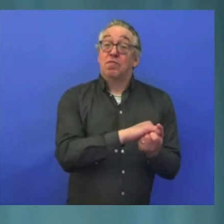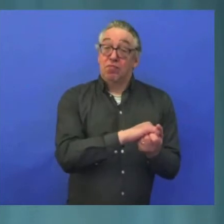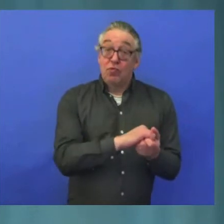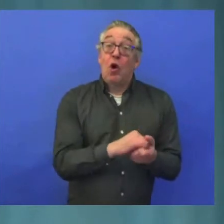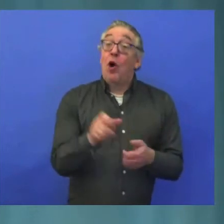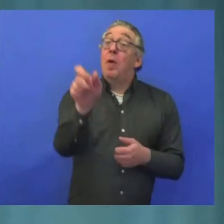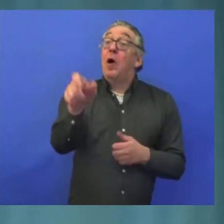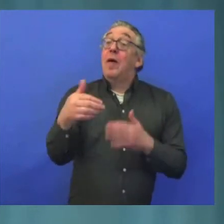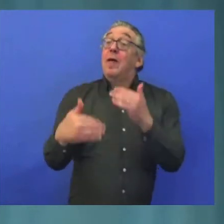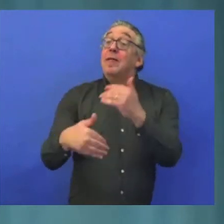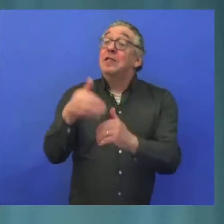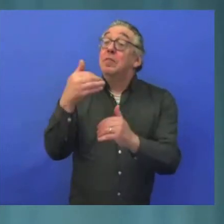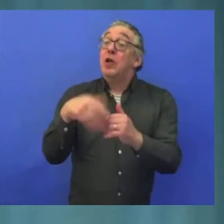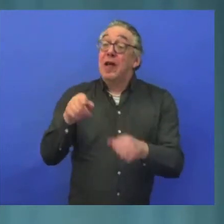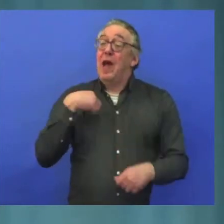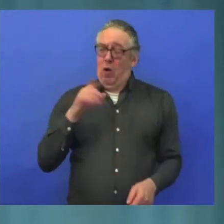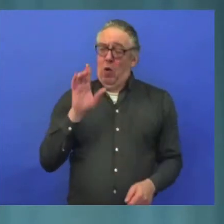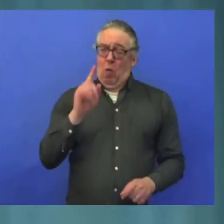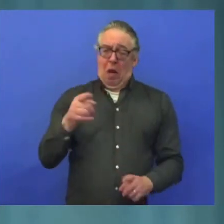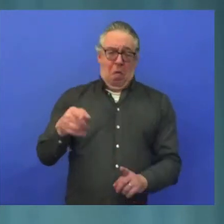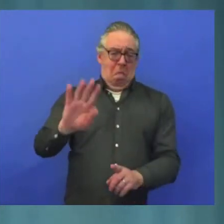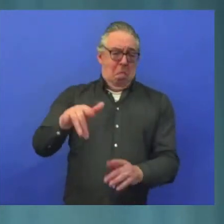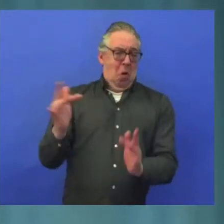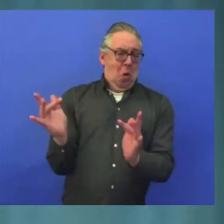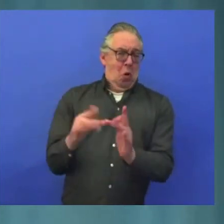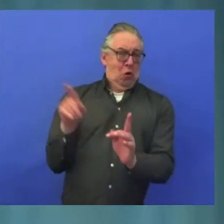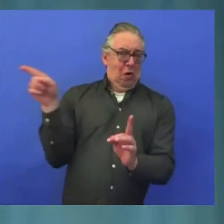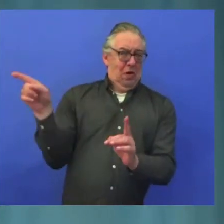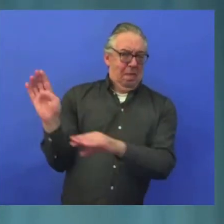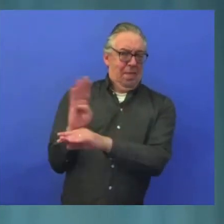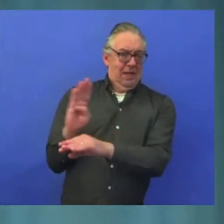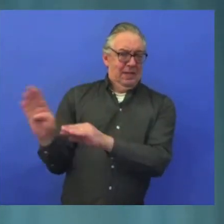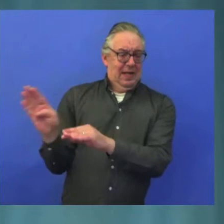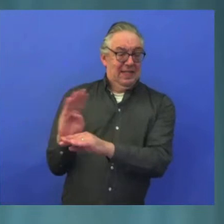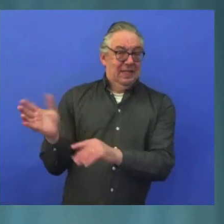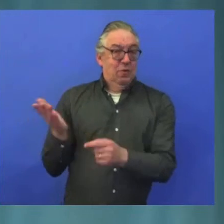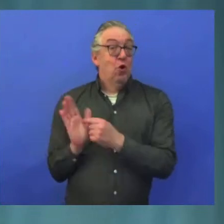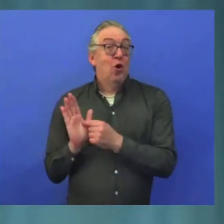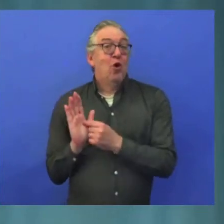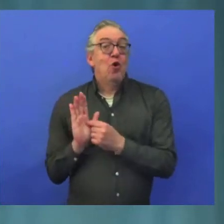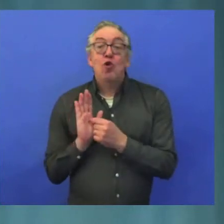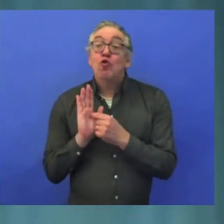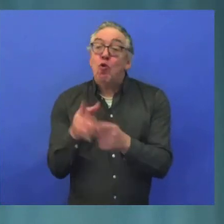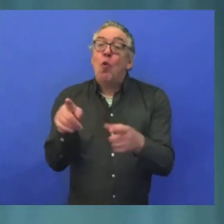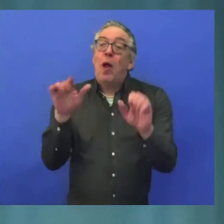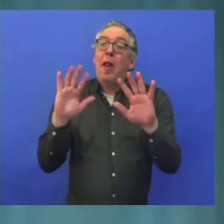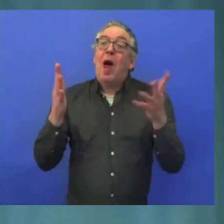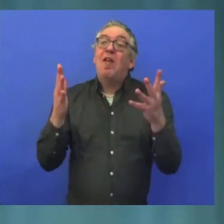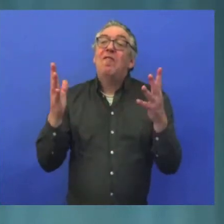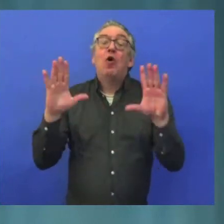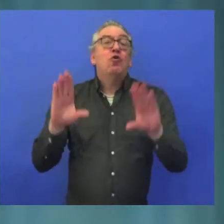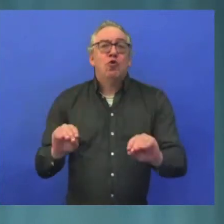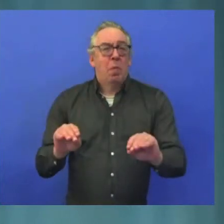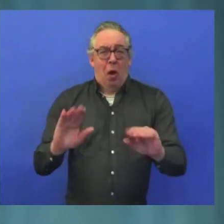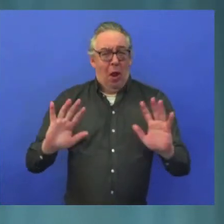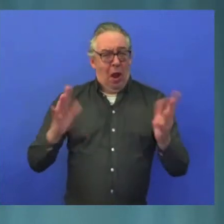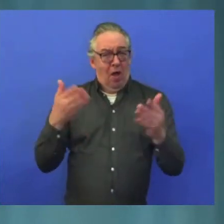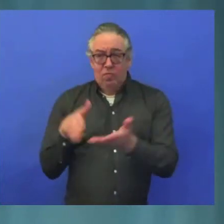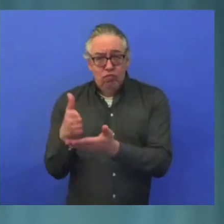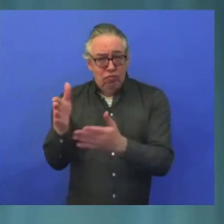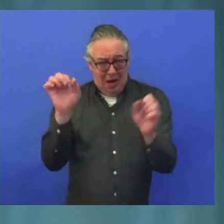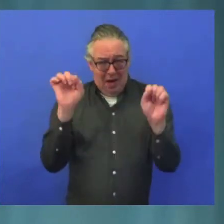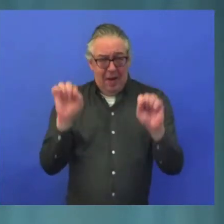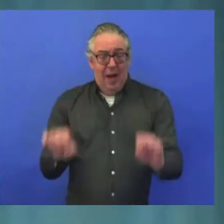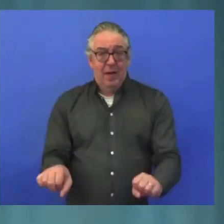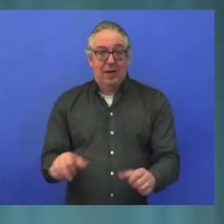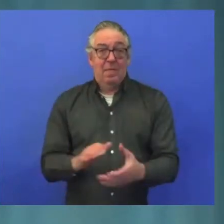show this option. Therefore, we founded this association to do this also